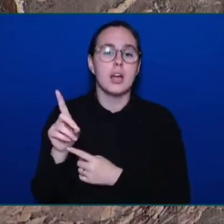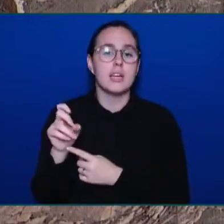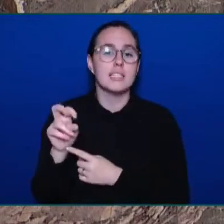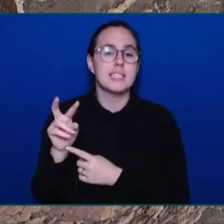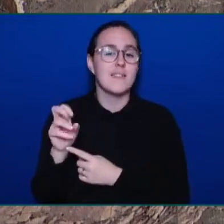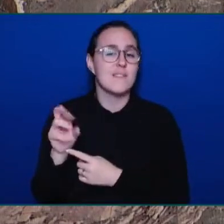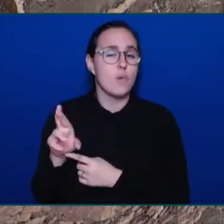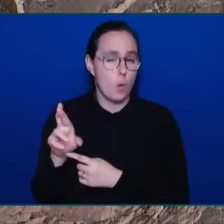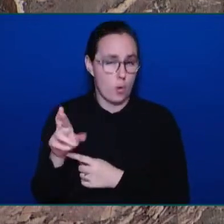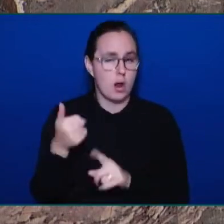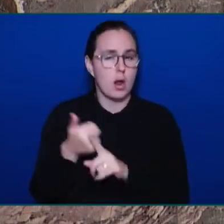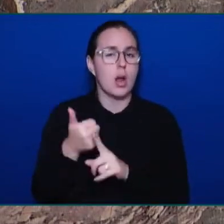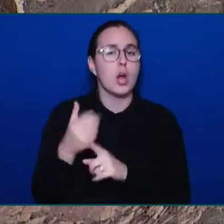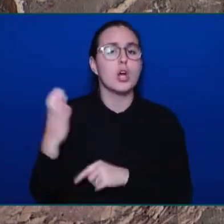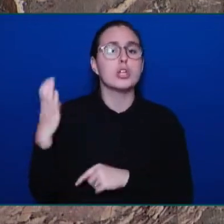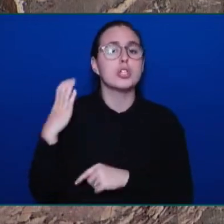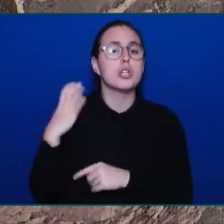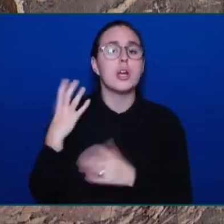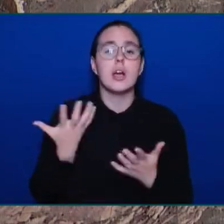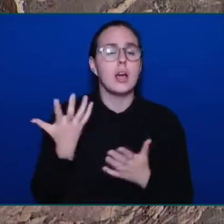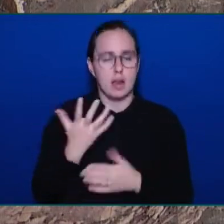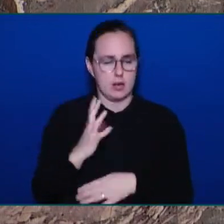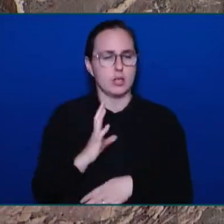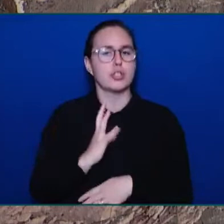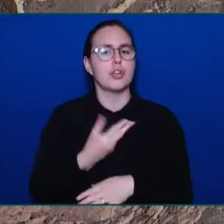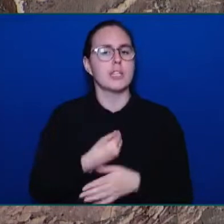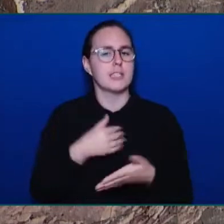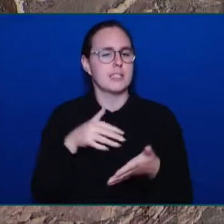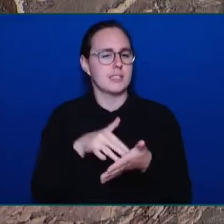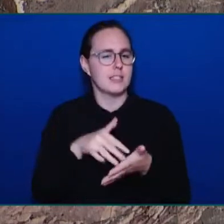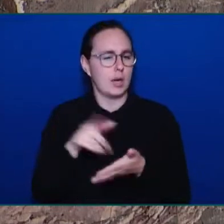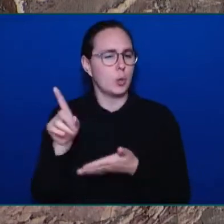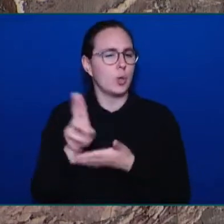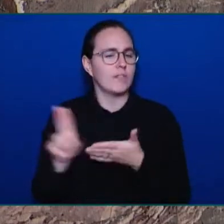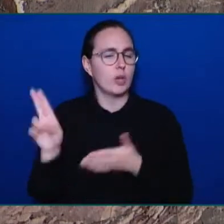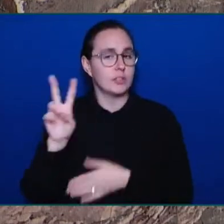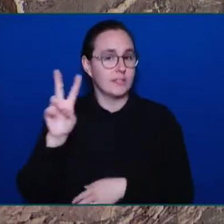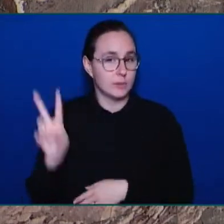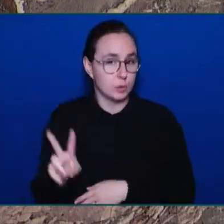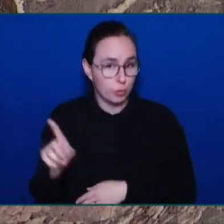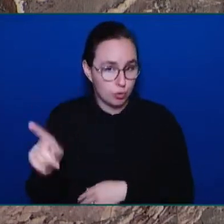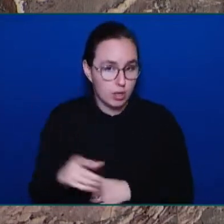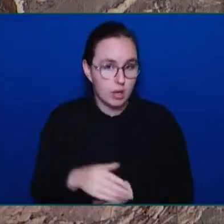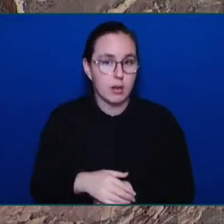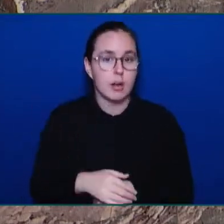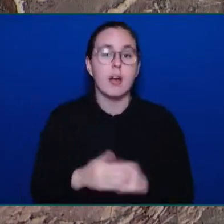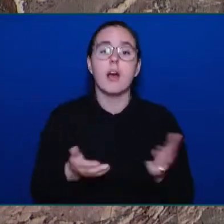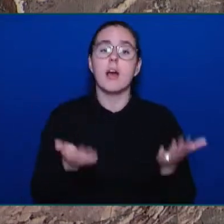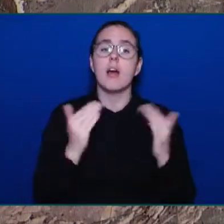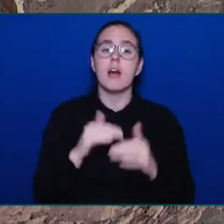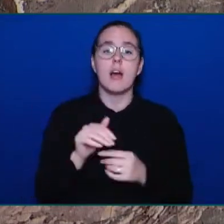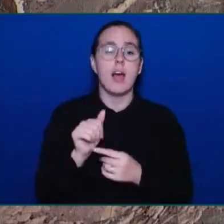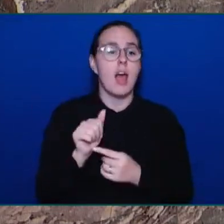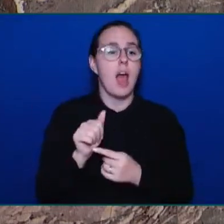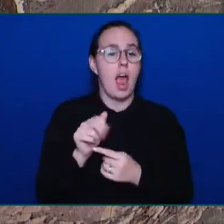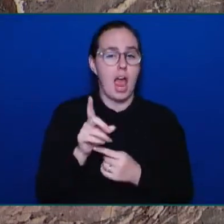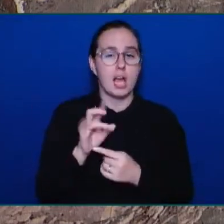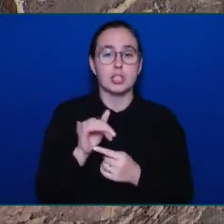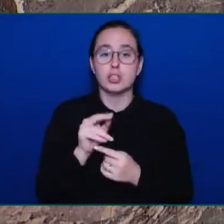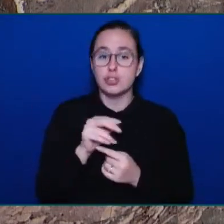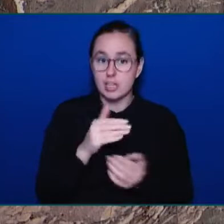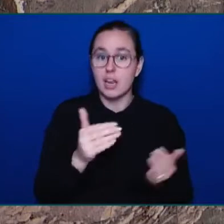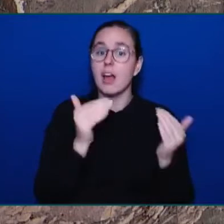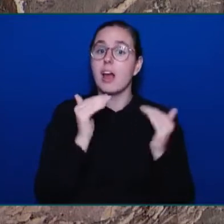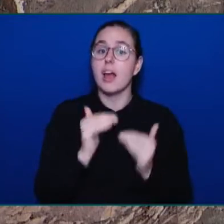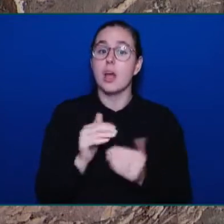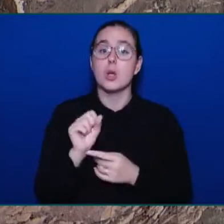Victoria, Adrian Smith, and I know that one of my friends is going to be introducing Suzanne Skidmore, but I can't help but say welcome to